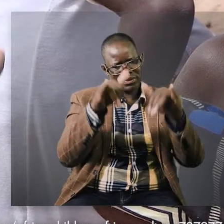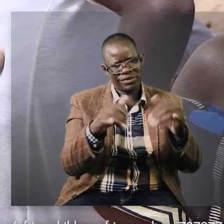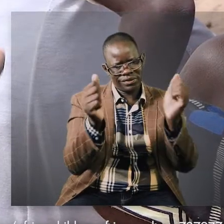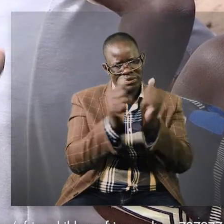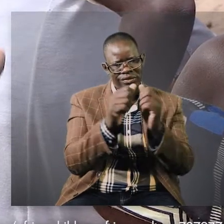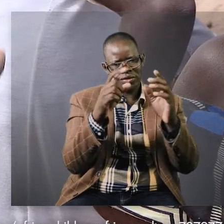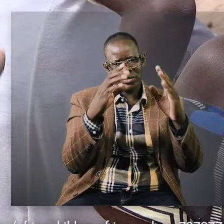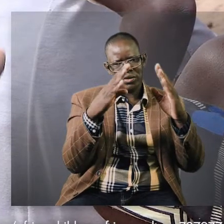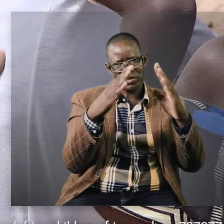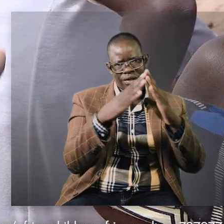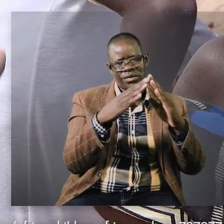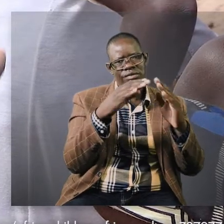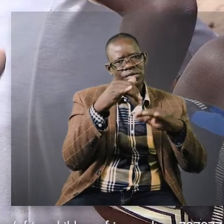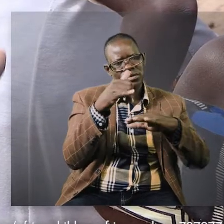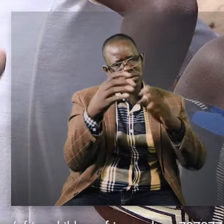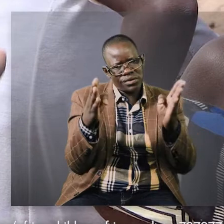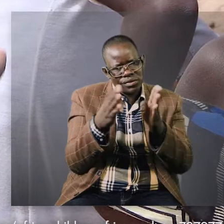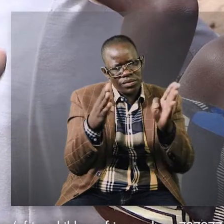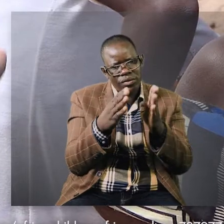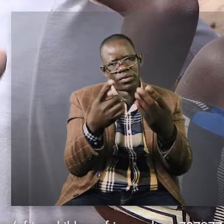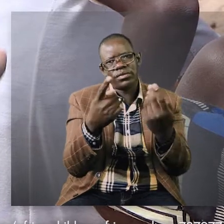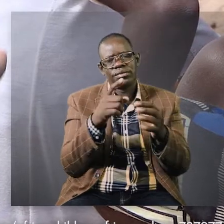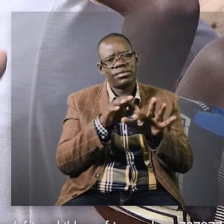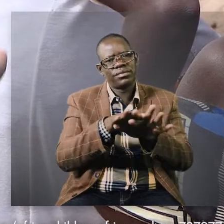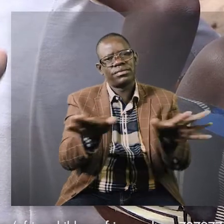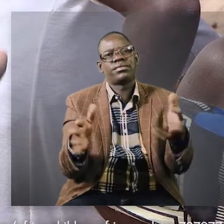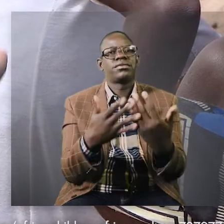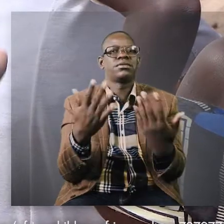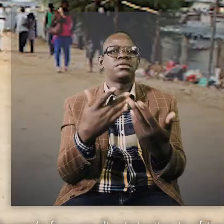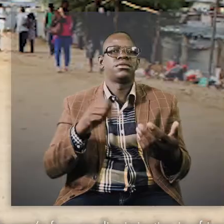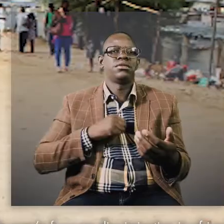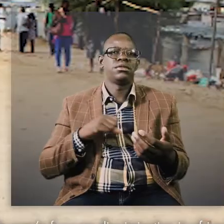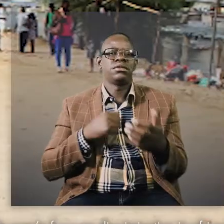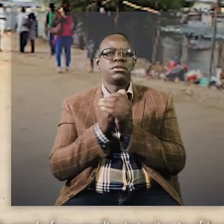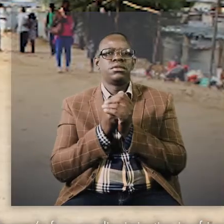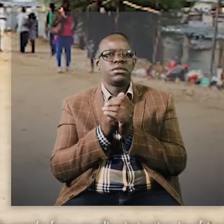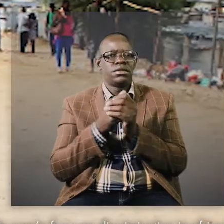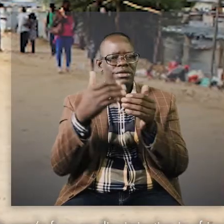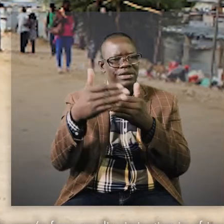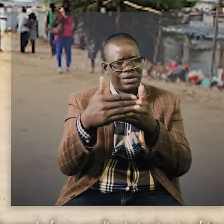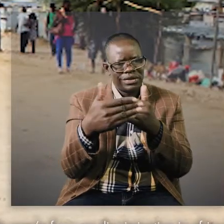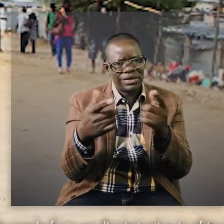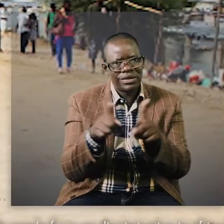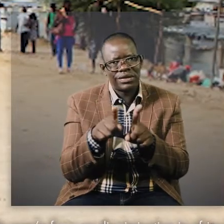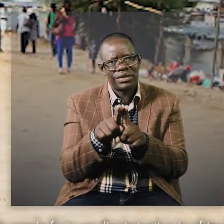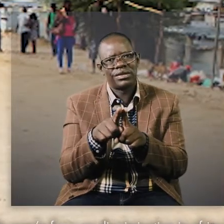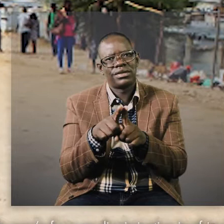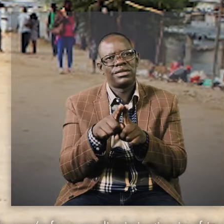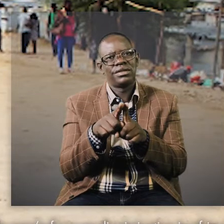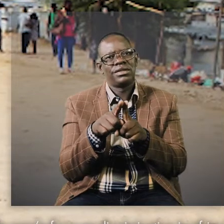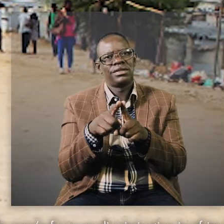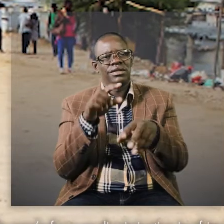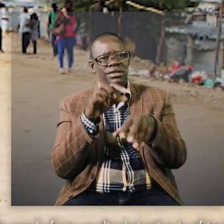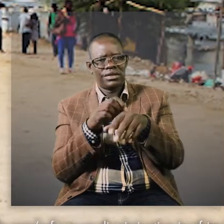together in a small space, disease can spread easily among them. Many diseases are spread through close contact, particularly